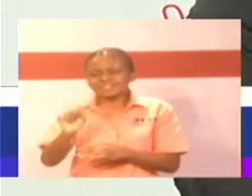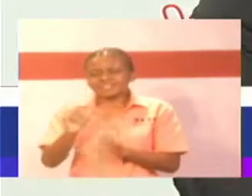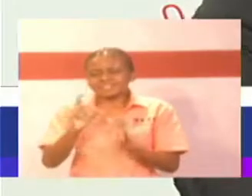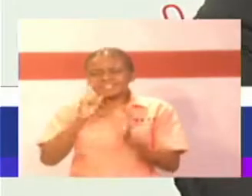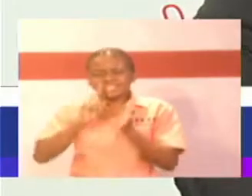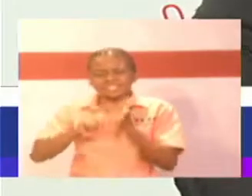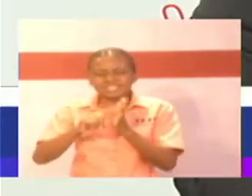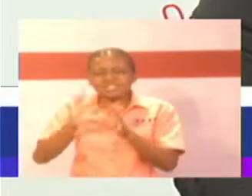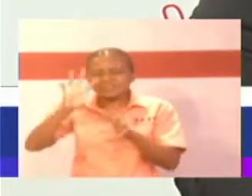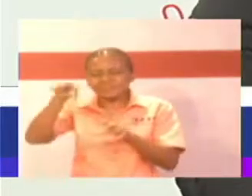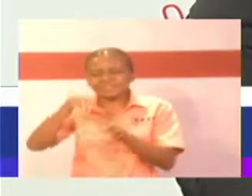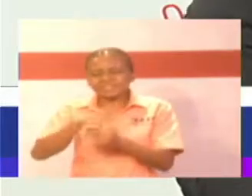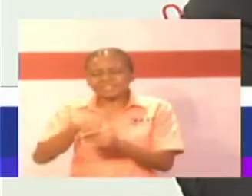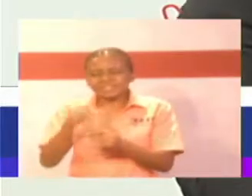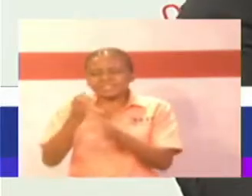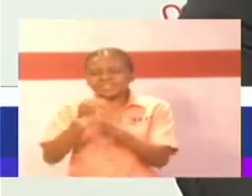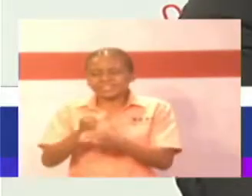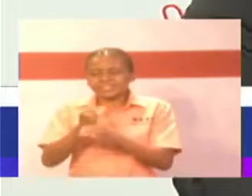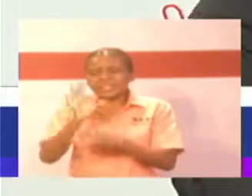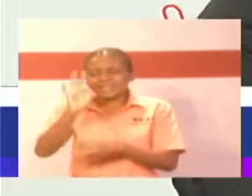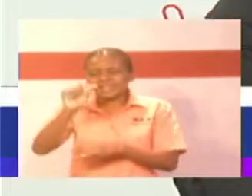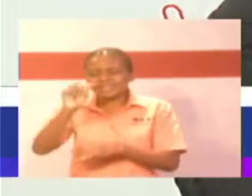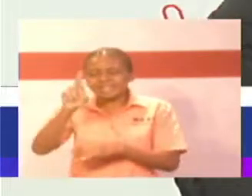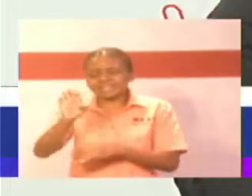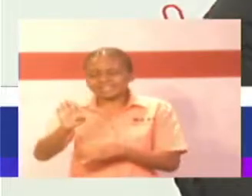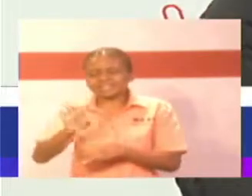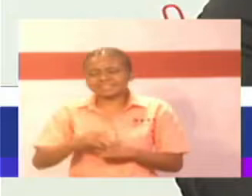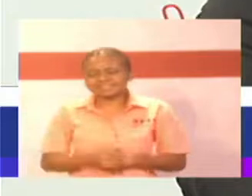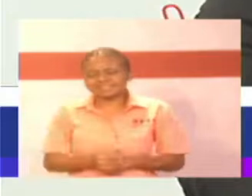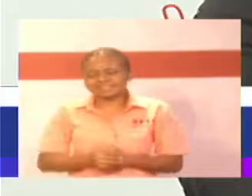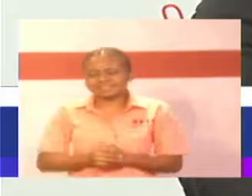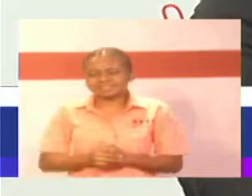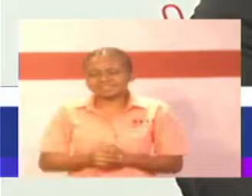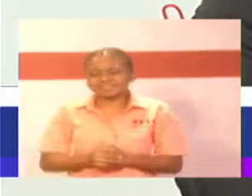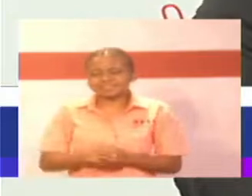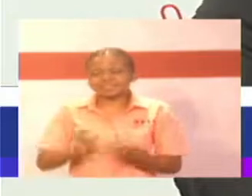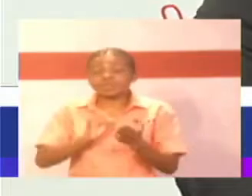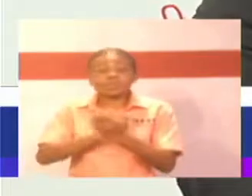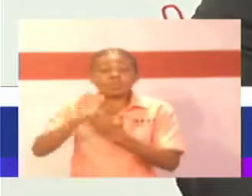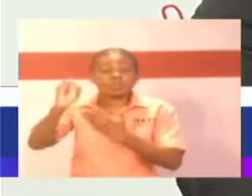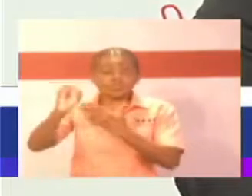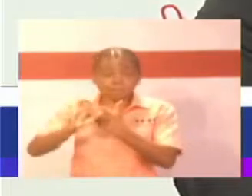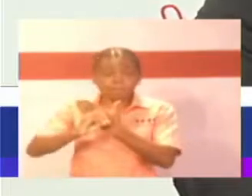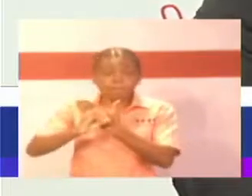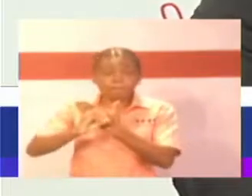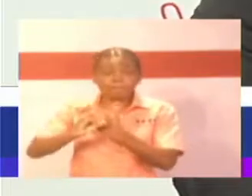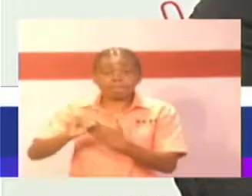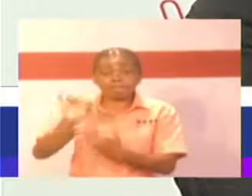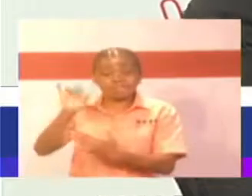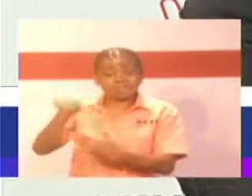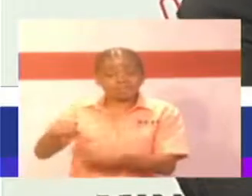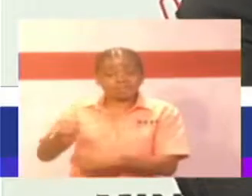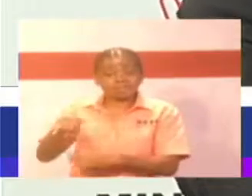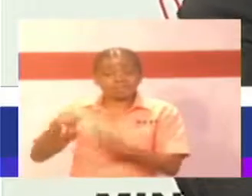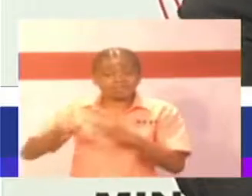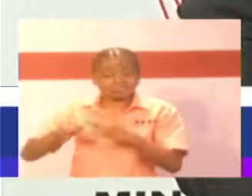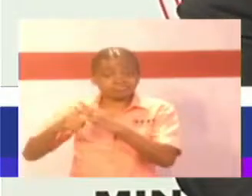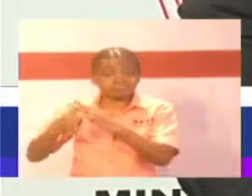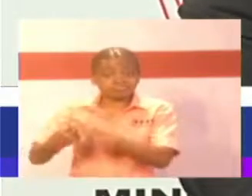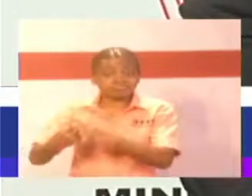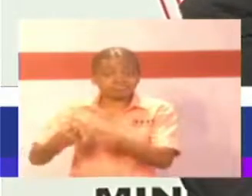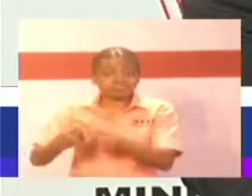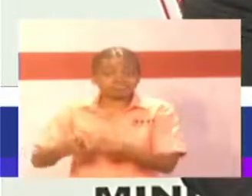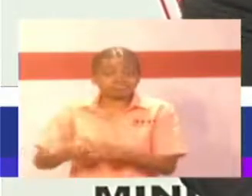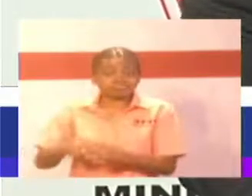this care fair. October marks the beginning of the 2022 flu season.